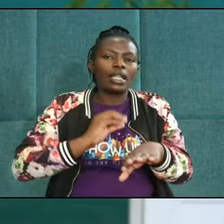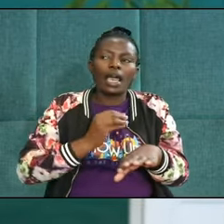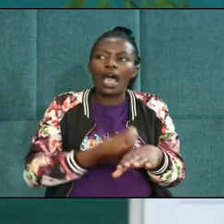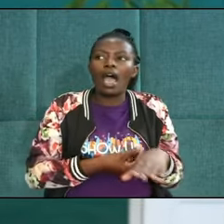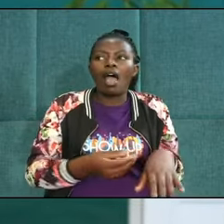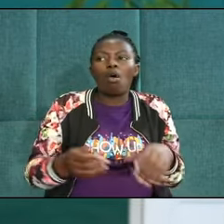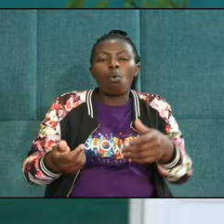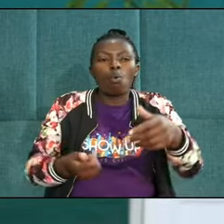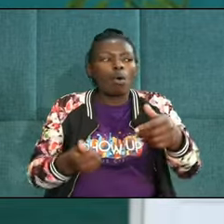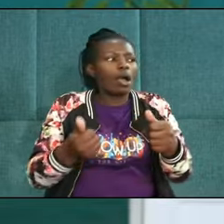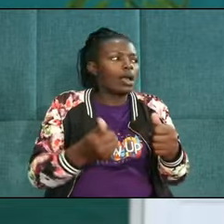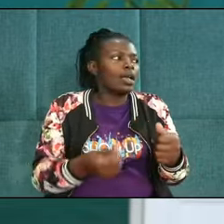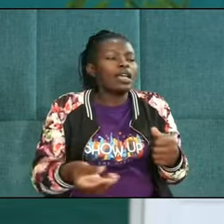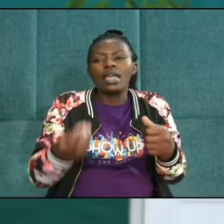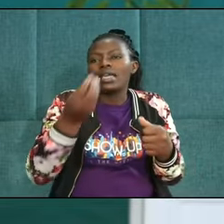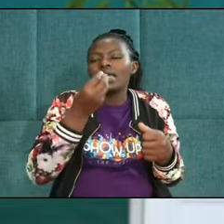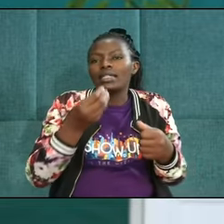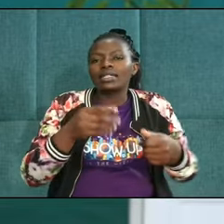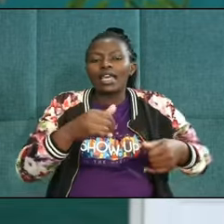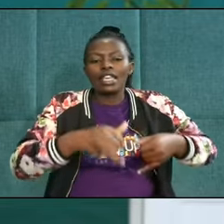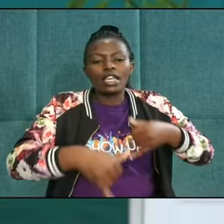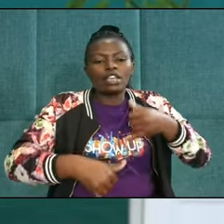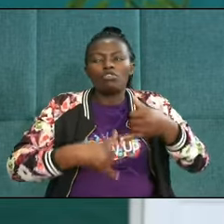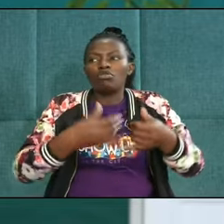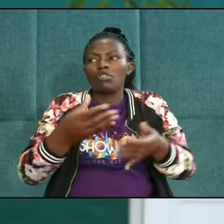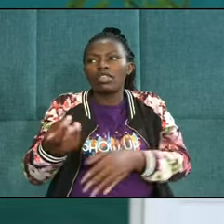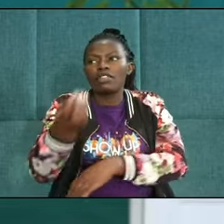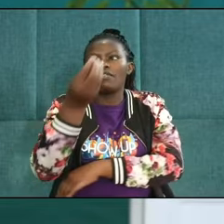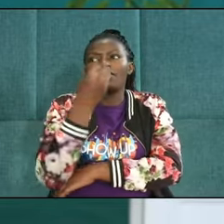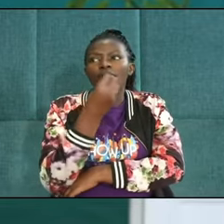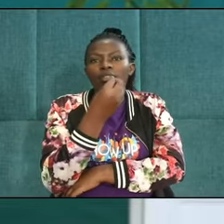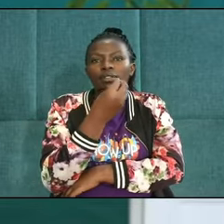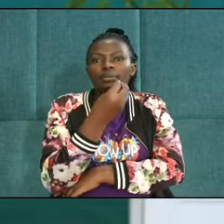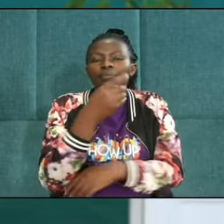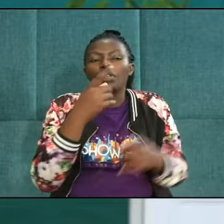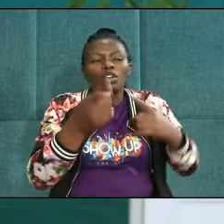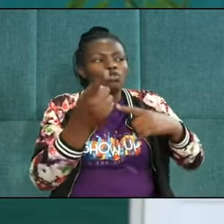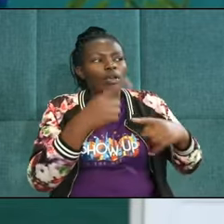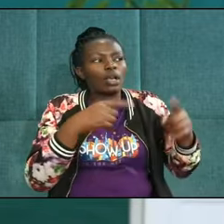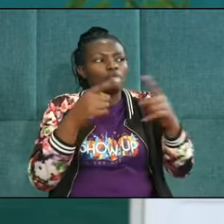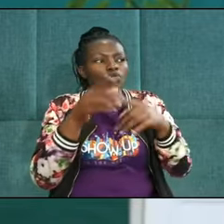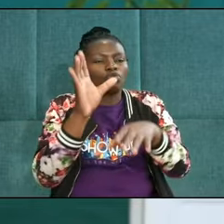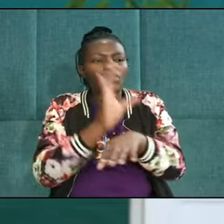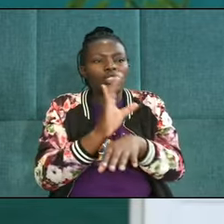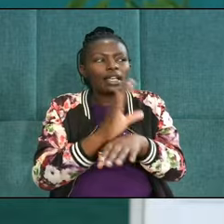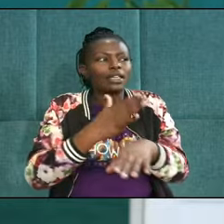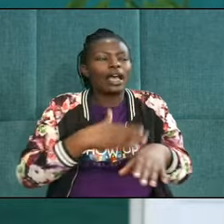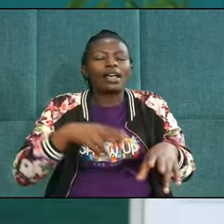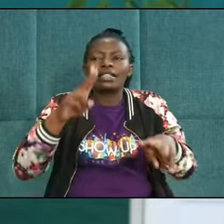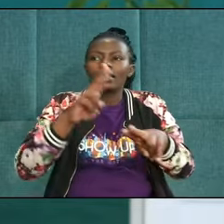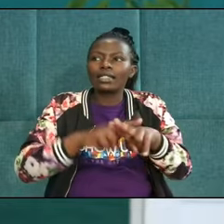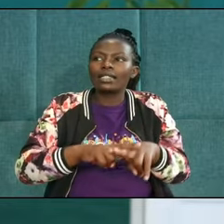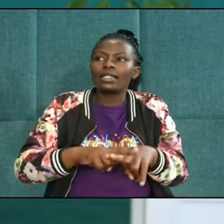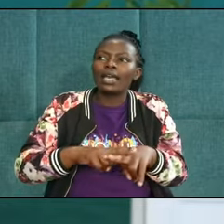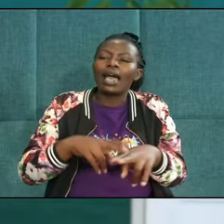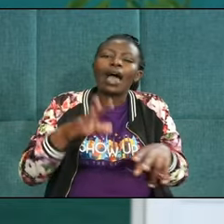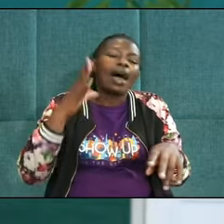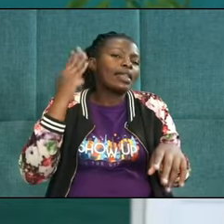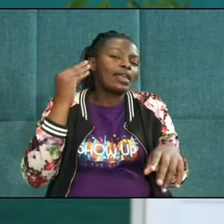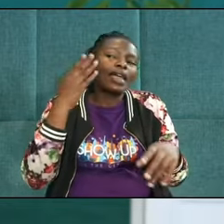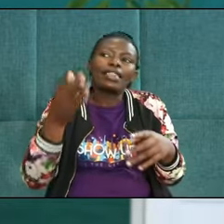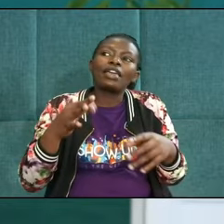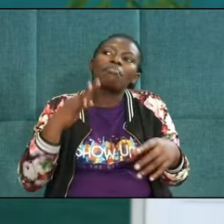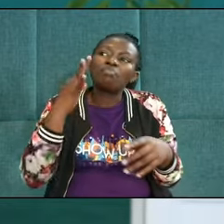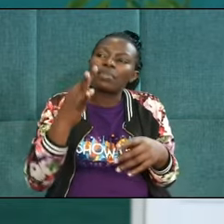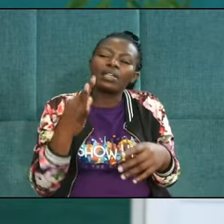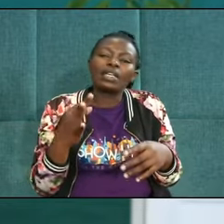to eat and enjoy the food. The ability to come and sit in church and listen to his word being preached to you. His ability